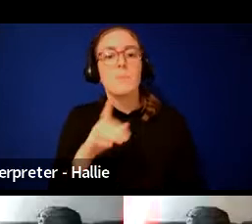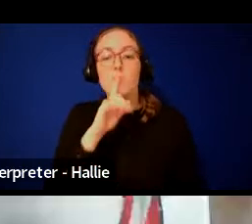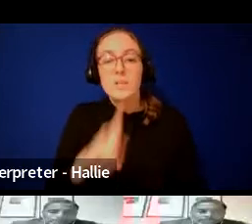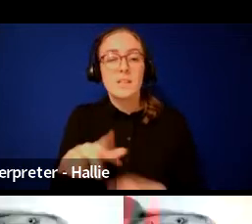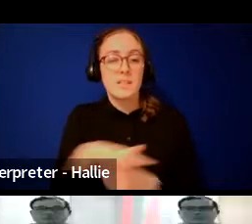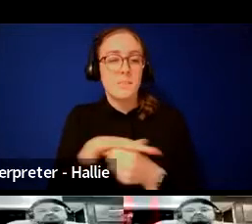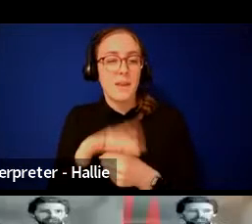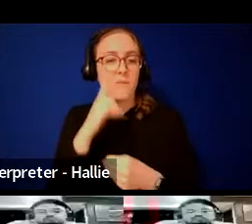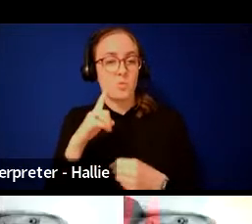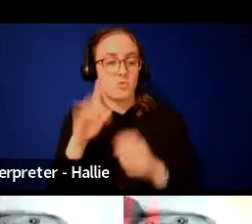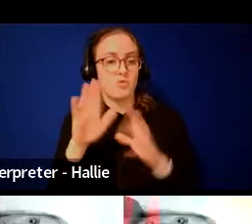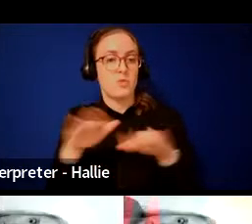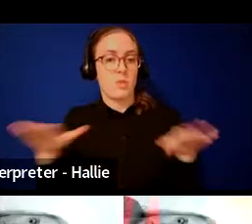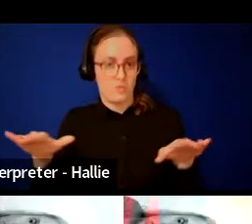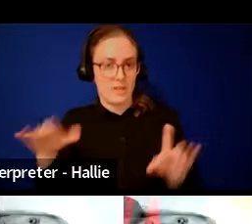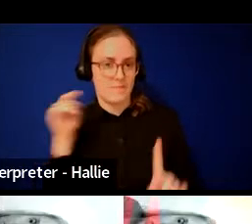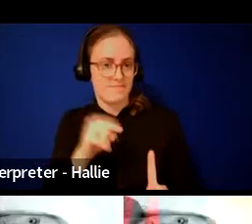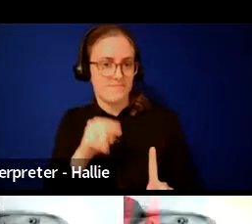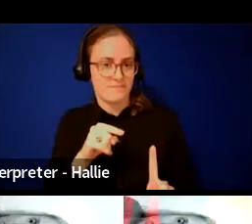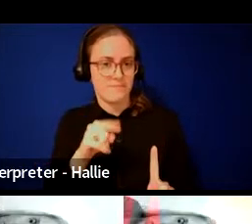children, and so